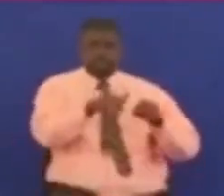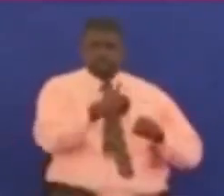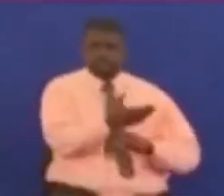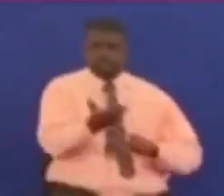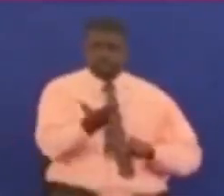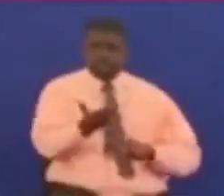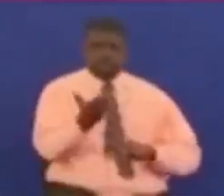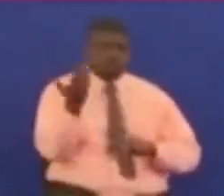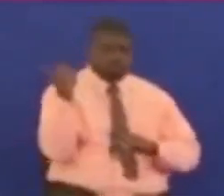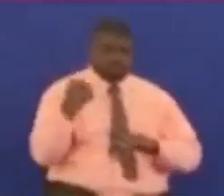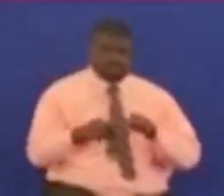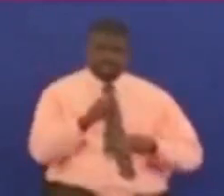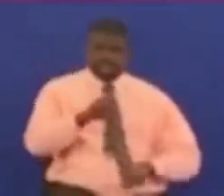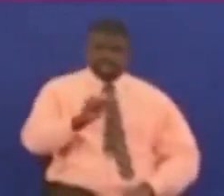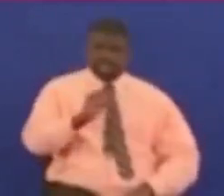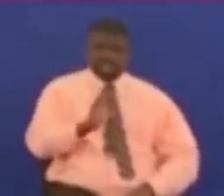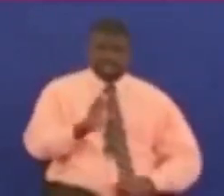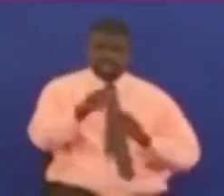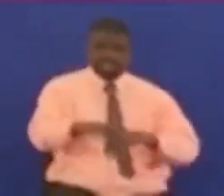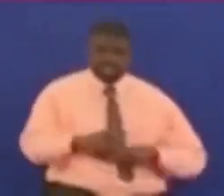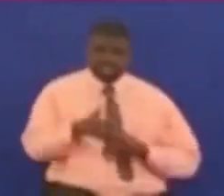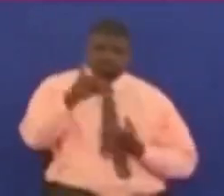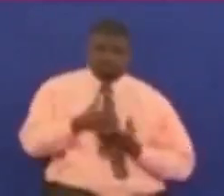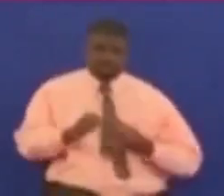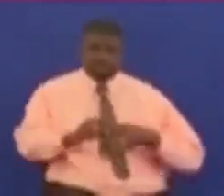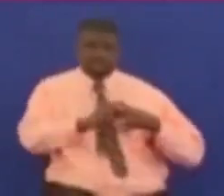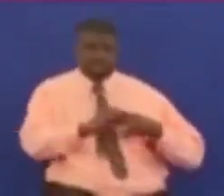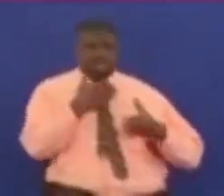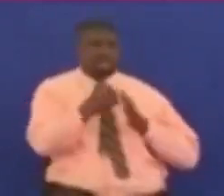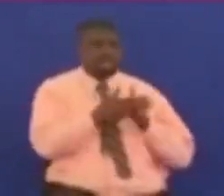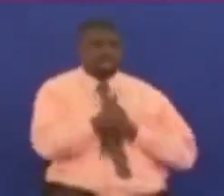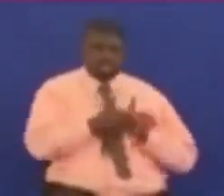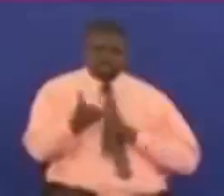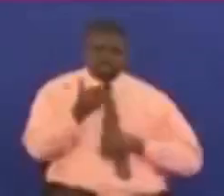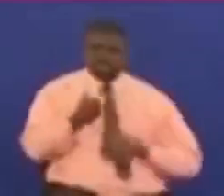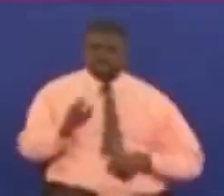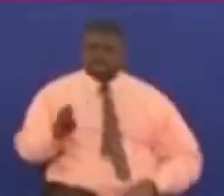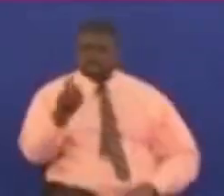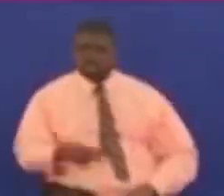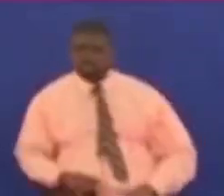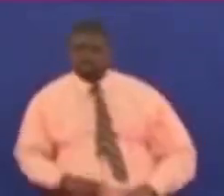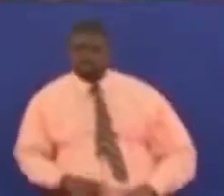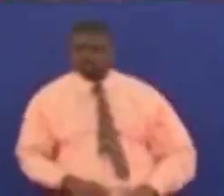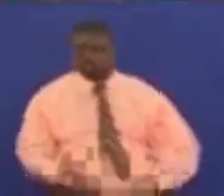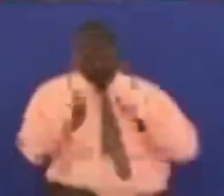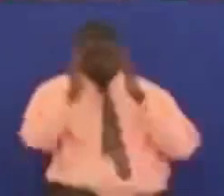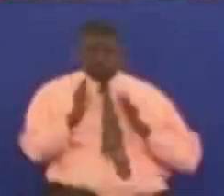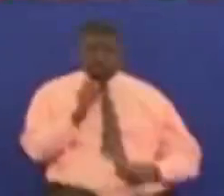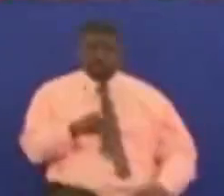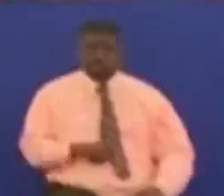EAC parliament will and should reflect the interests of Tanzania all time. Honorable Speaker,